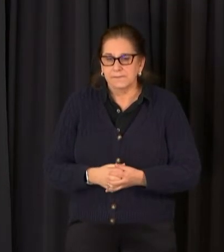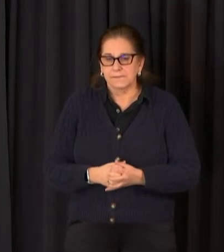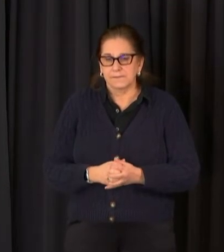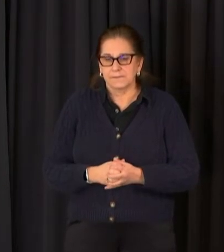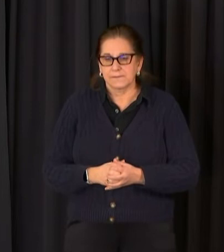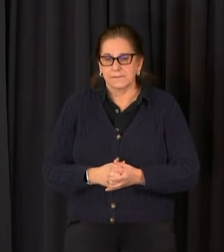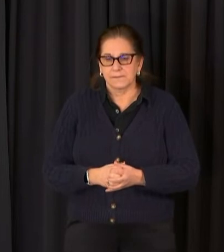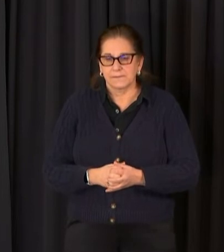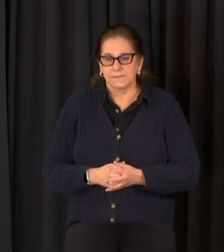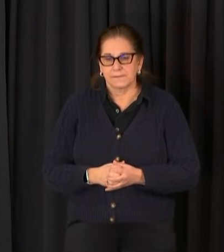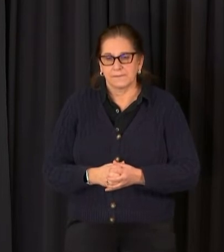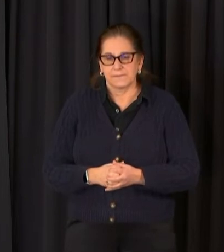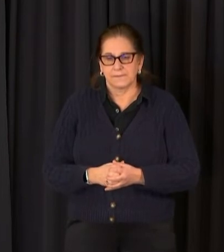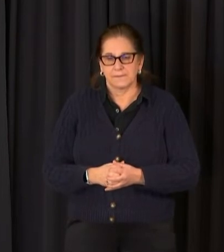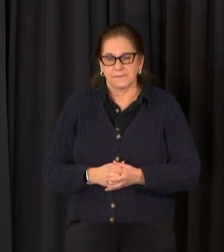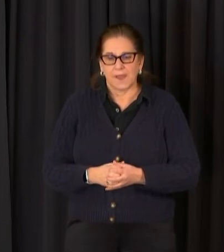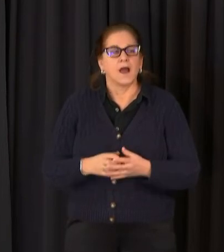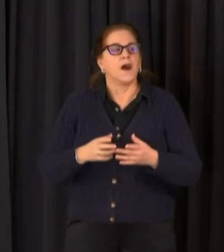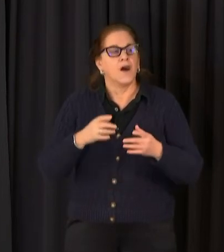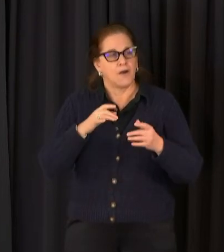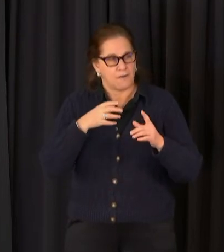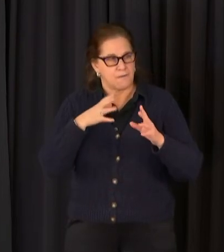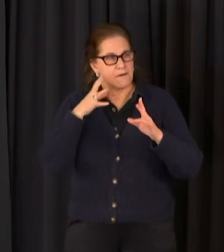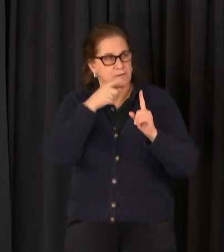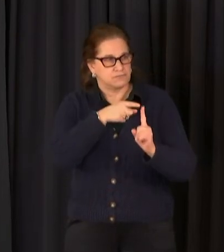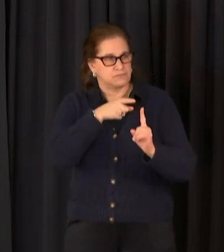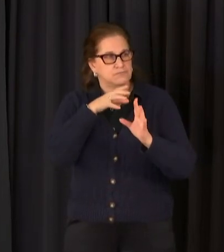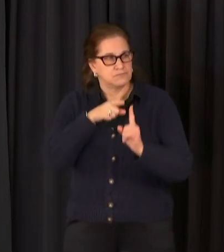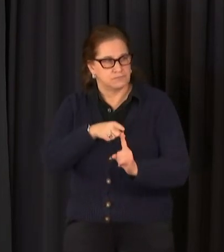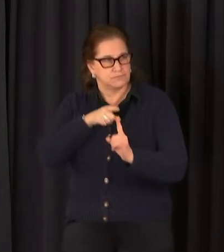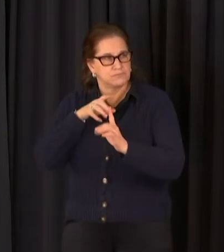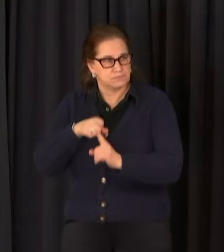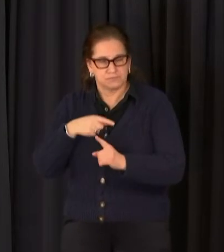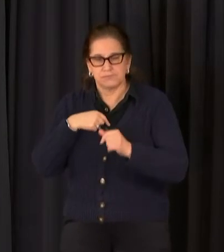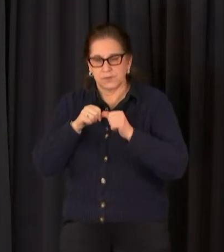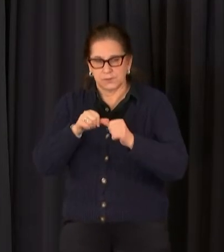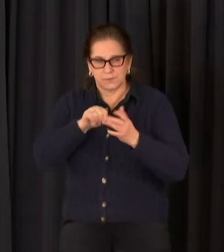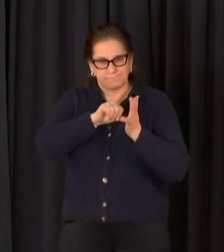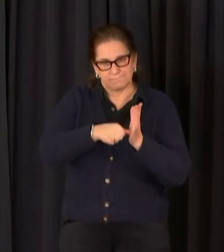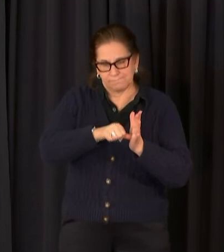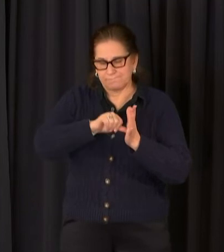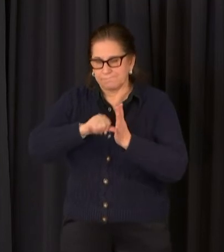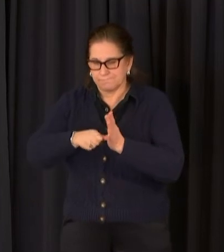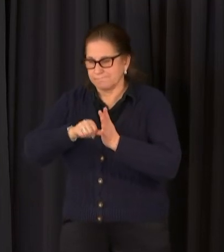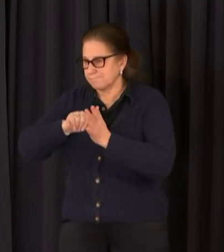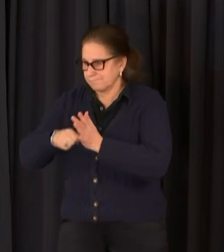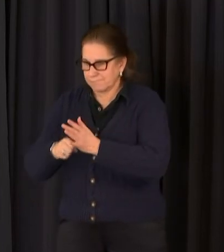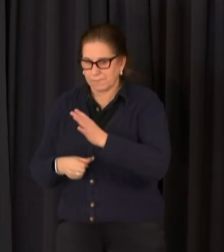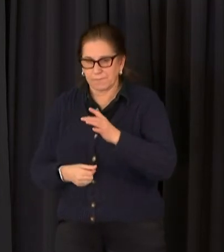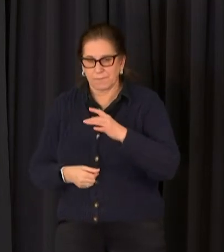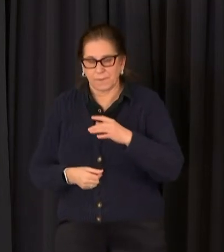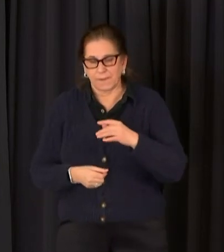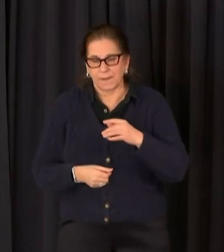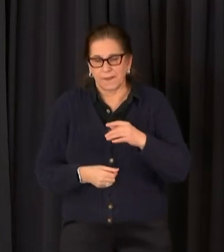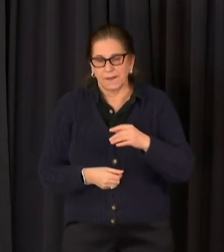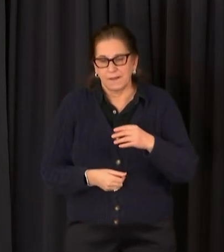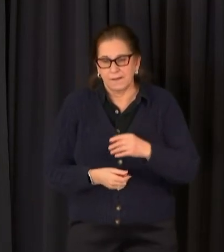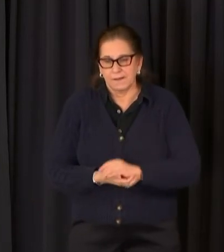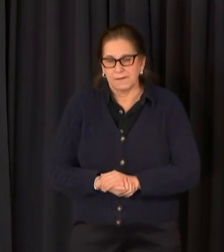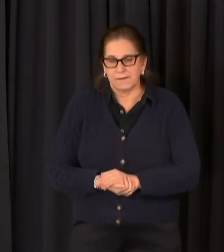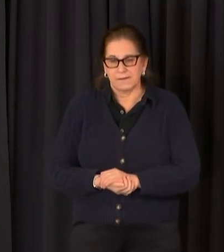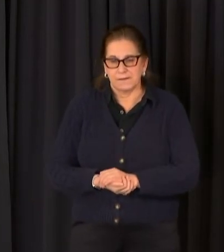currently moratoriums on eviction and utility shut-off. That doesn't mean that if you can pay,